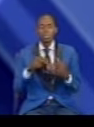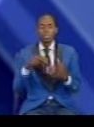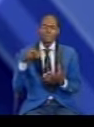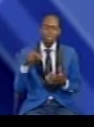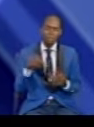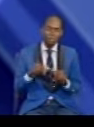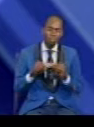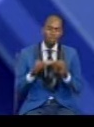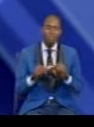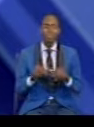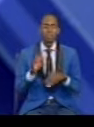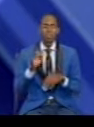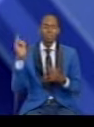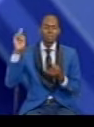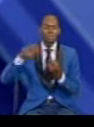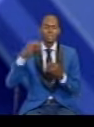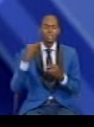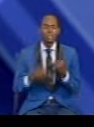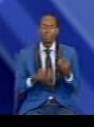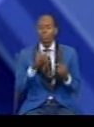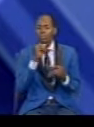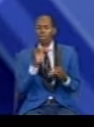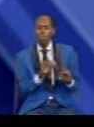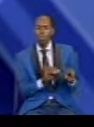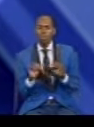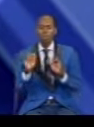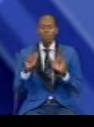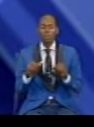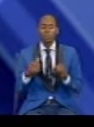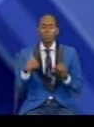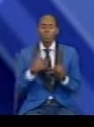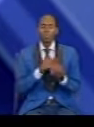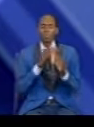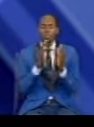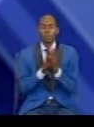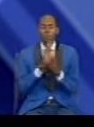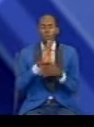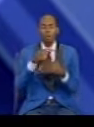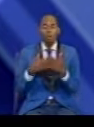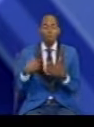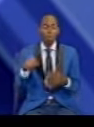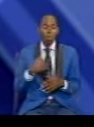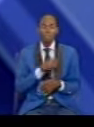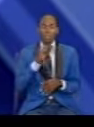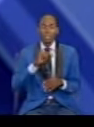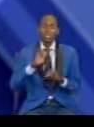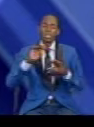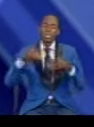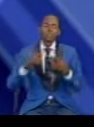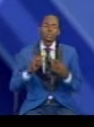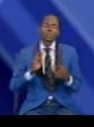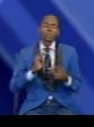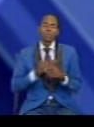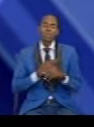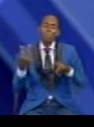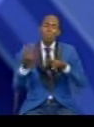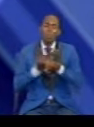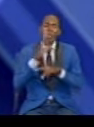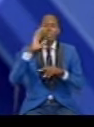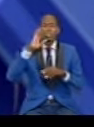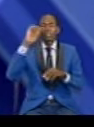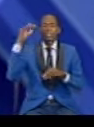end, unshakable. And Father, we pray all that we need, you will give unto all. Multiply your grace in